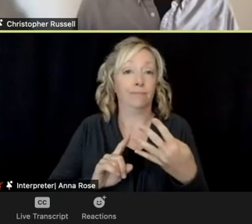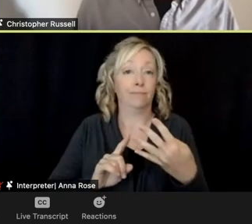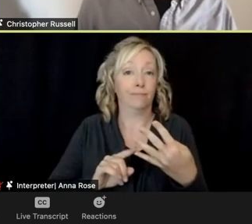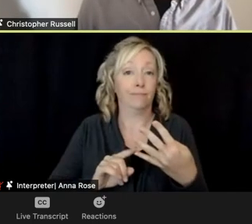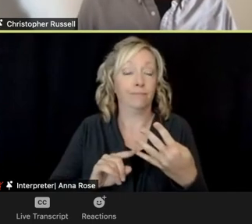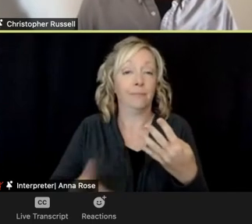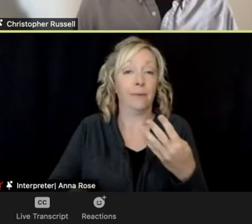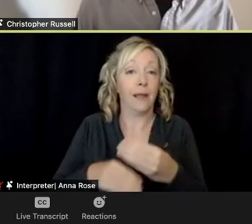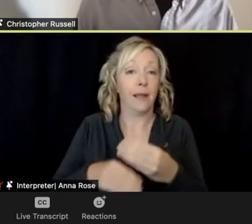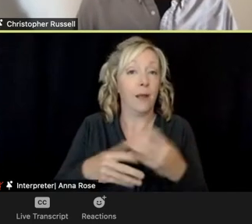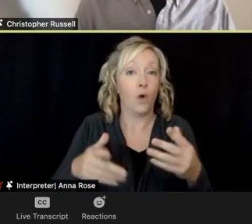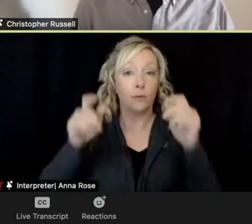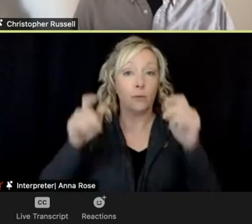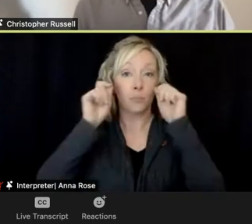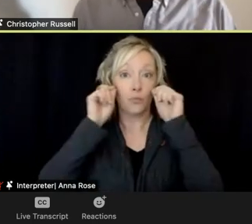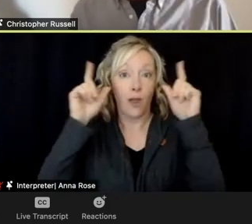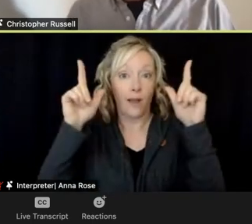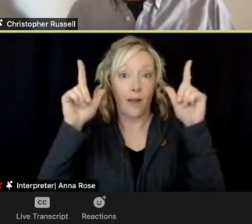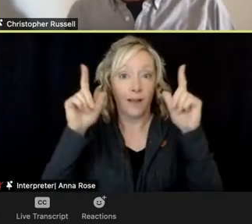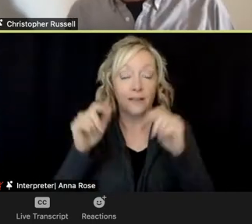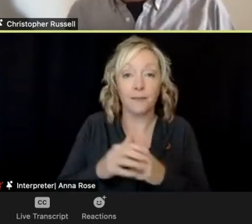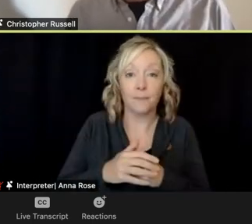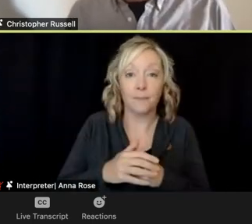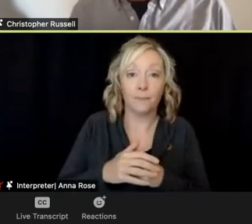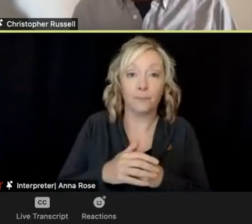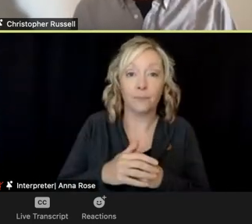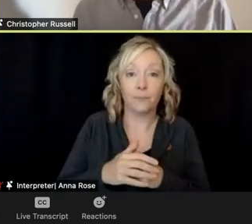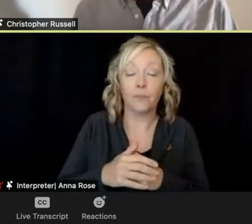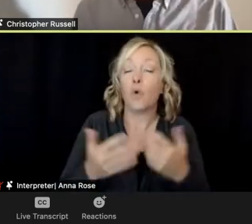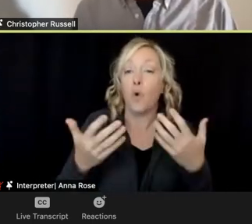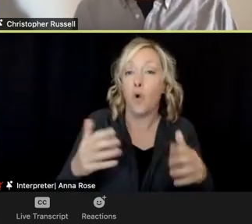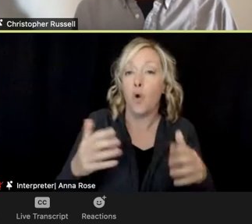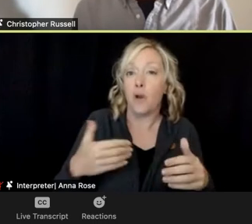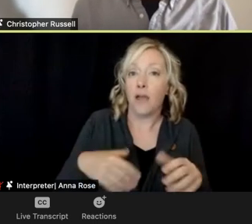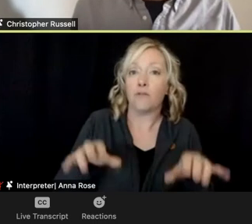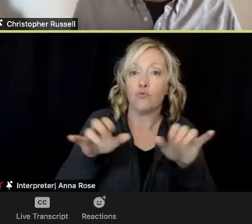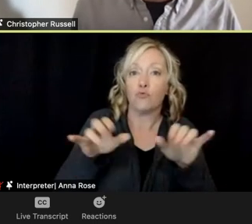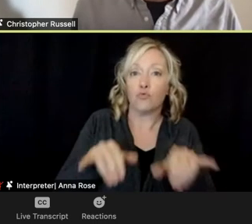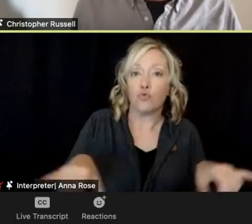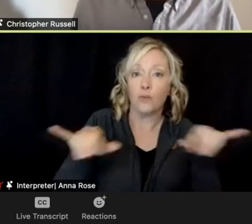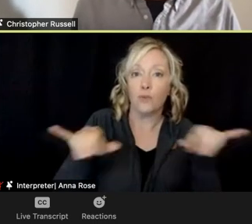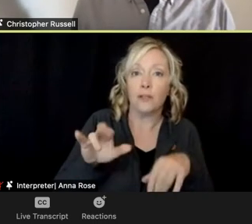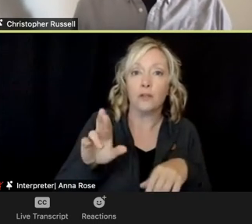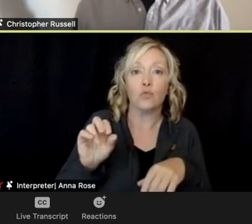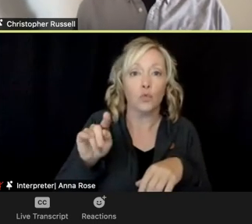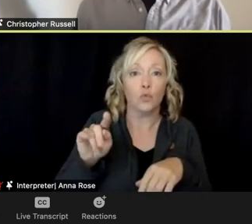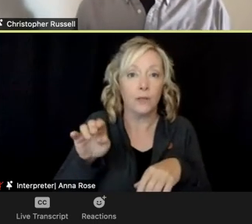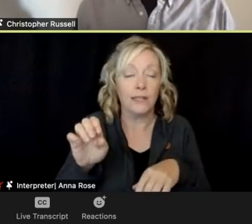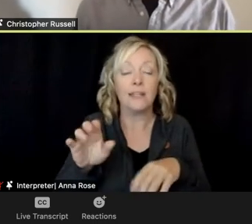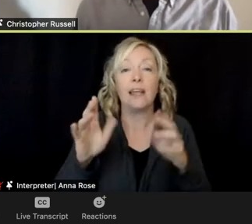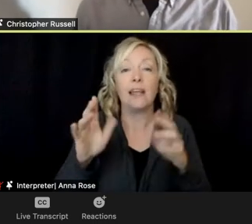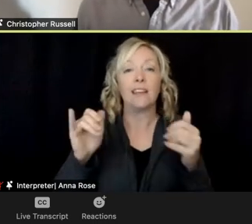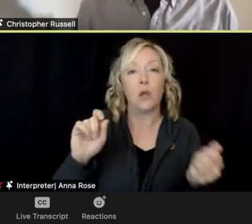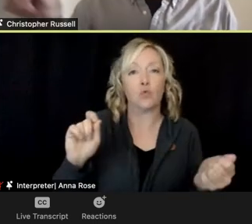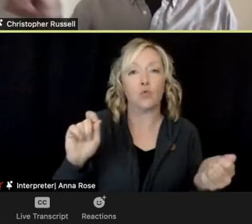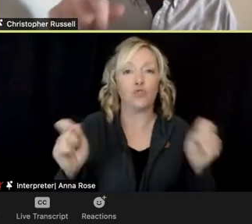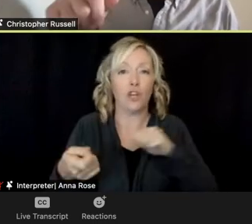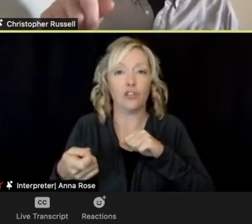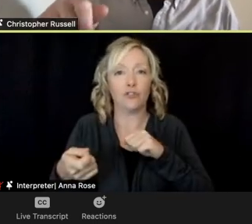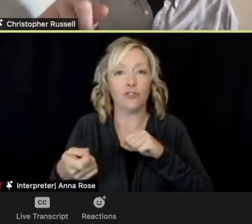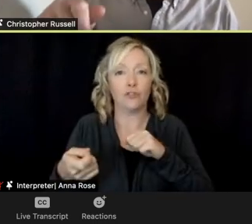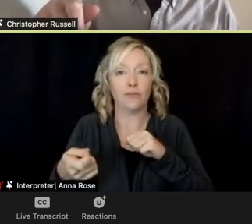of surprise, right? Now you've got your routine and you can sabotage it. You can change things up. You can